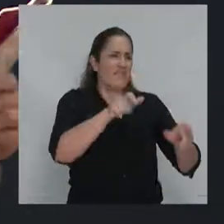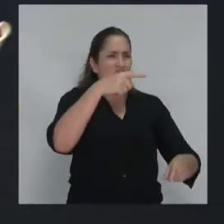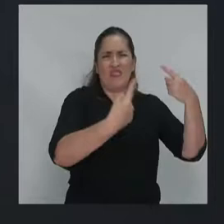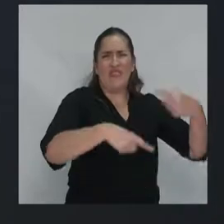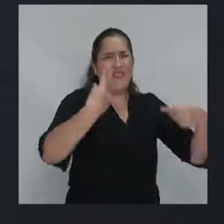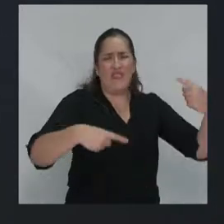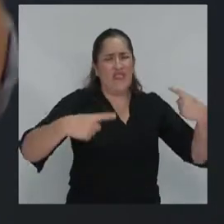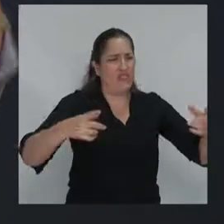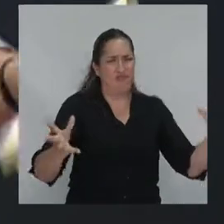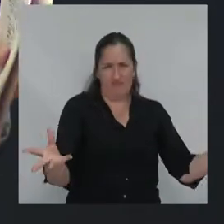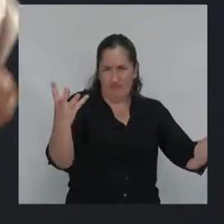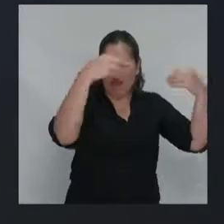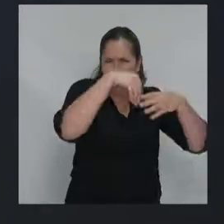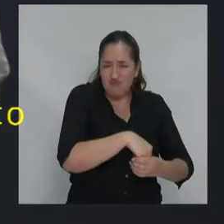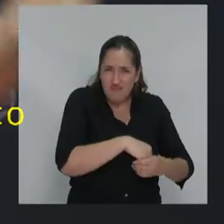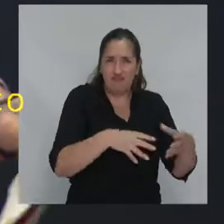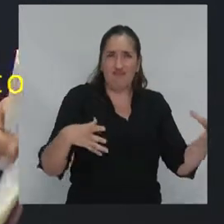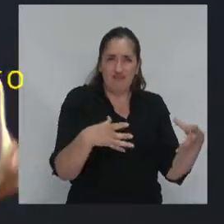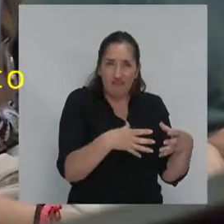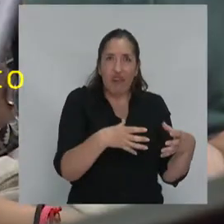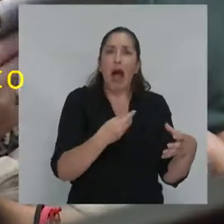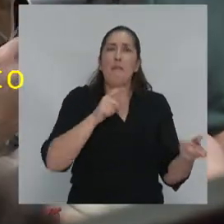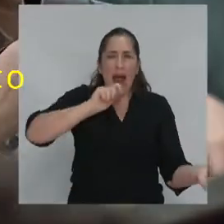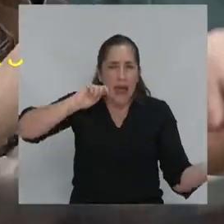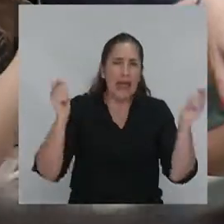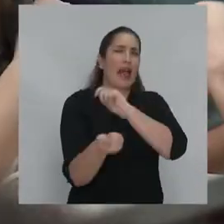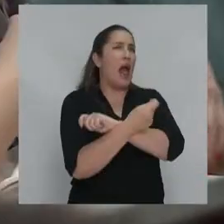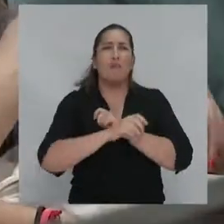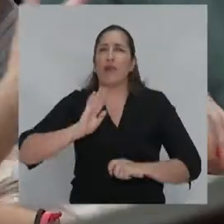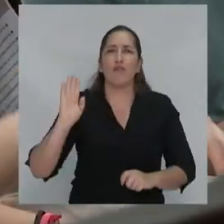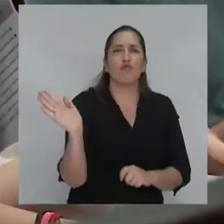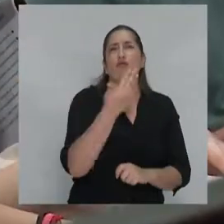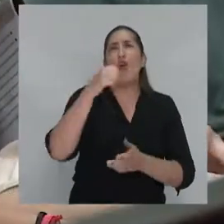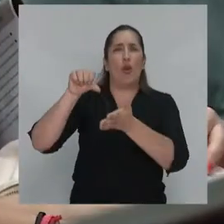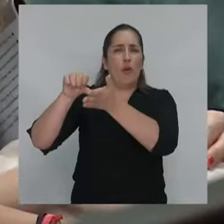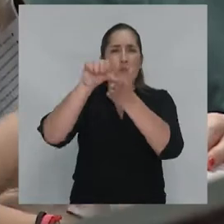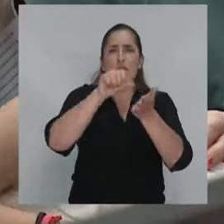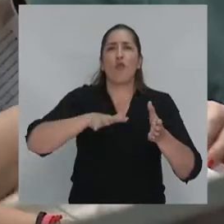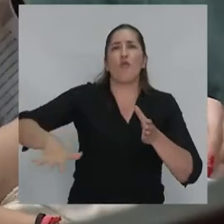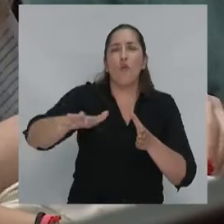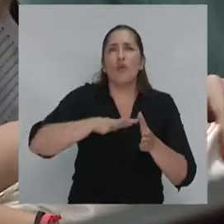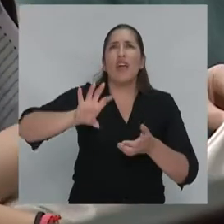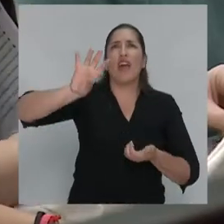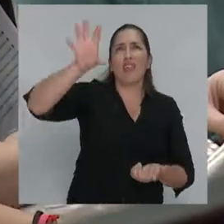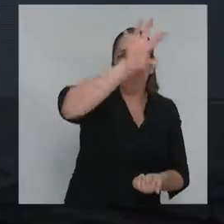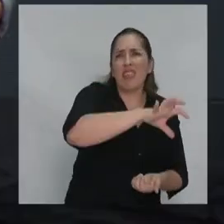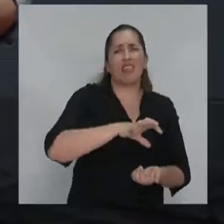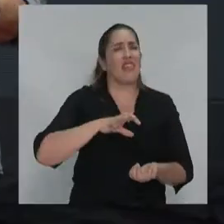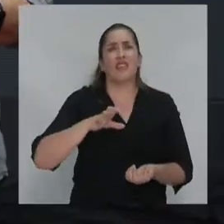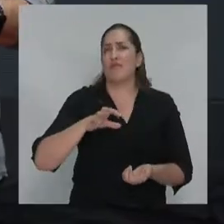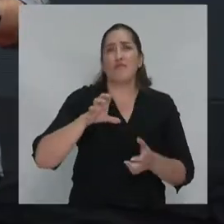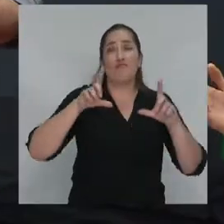resist, but change the country in every town, in every community, in every state, and across the country, one day.